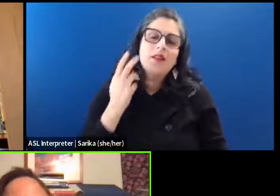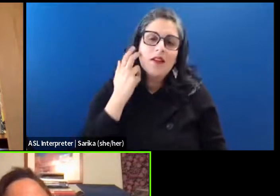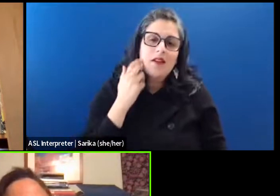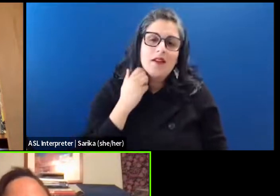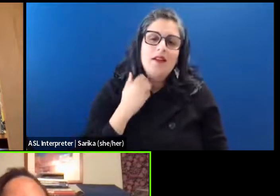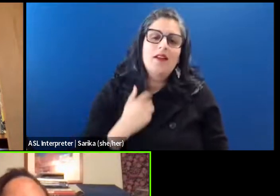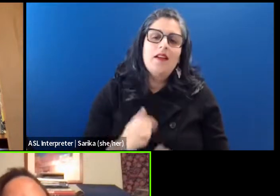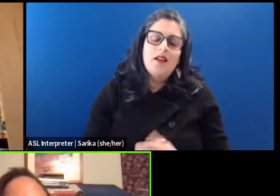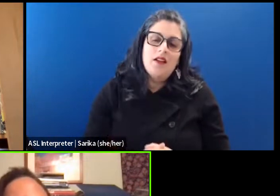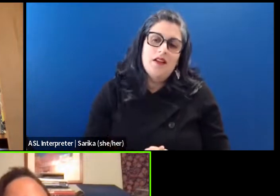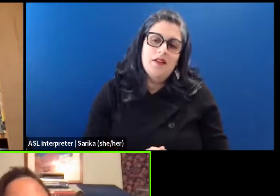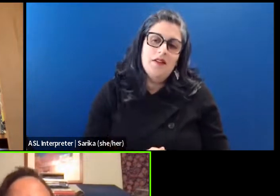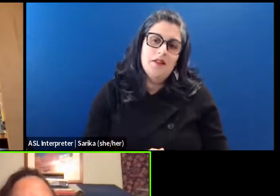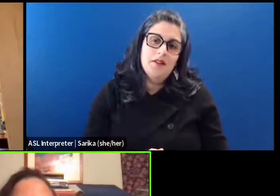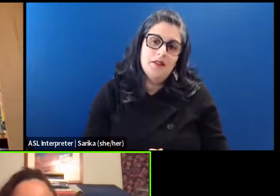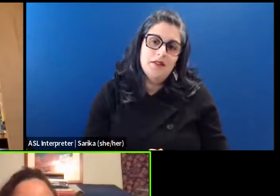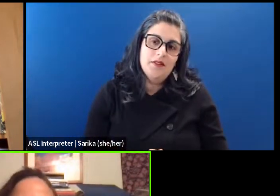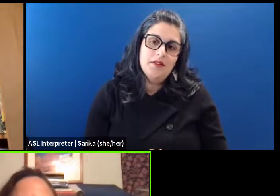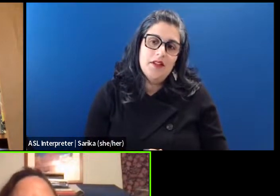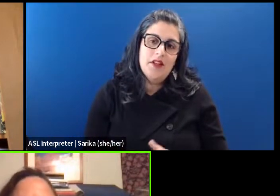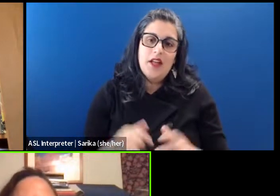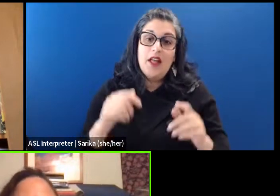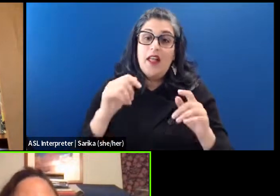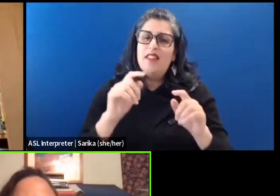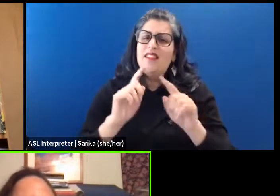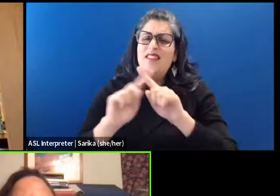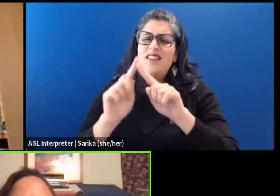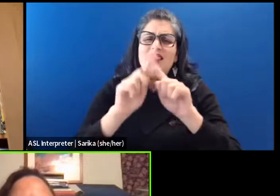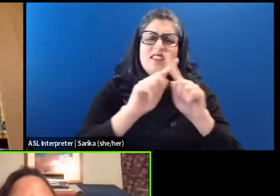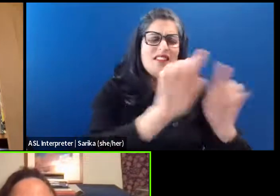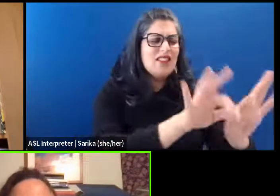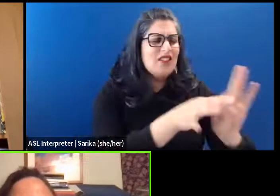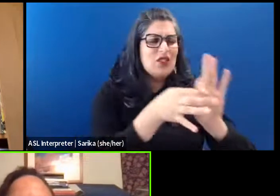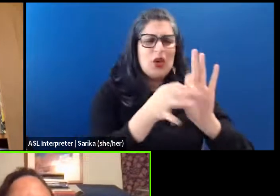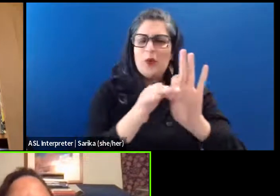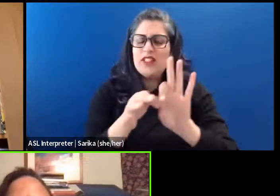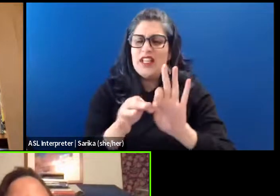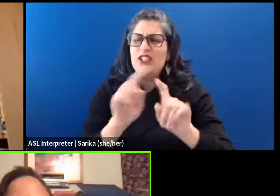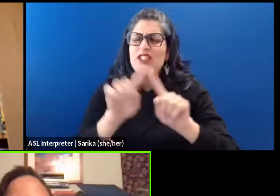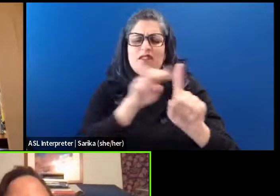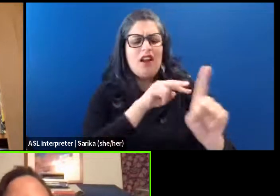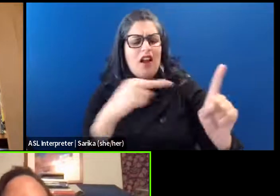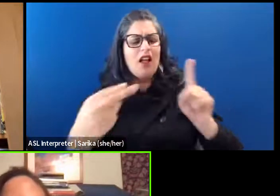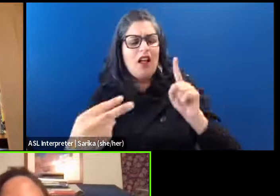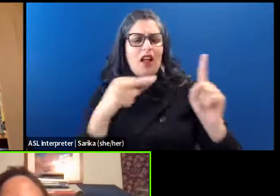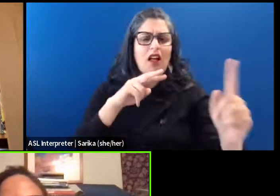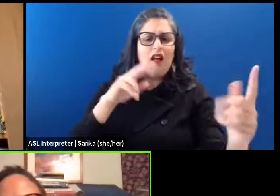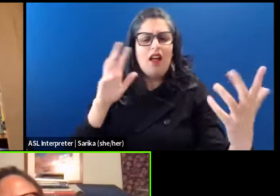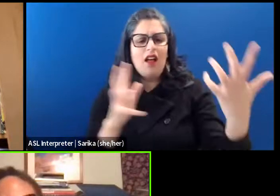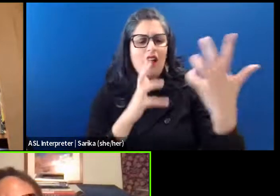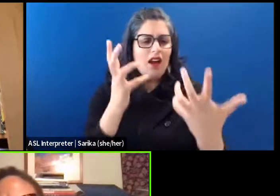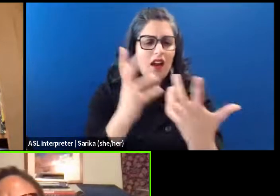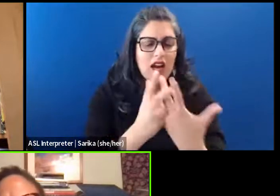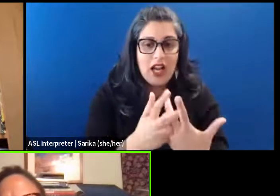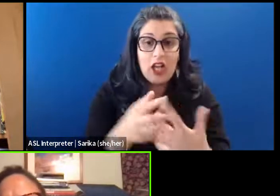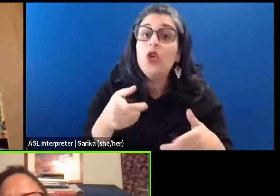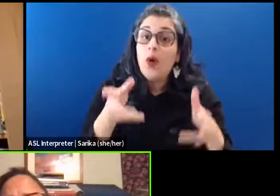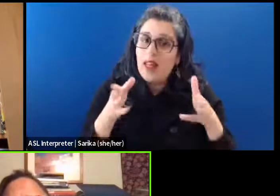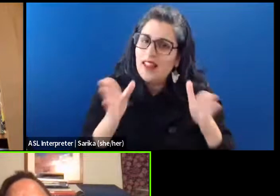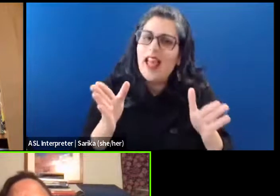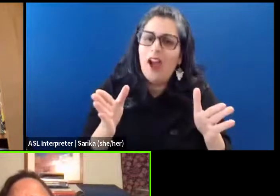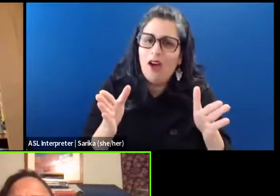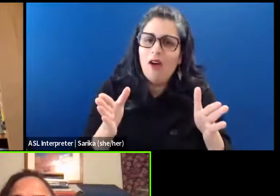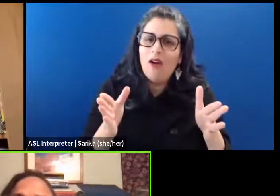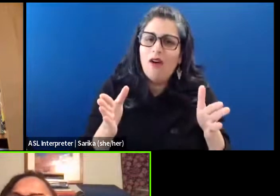gave space for all of these different interpretations and all of these different voices to sort of come together